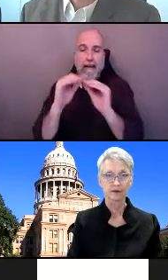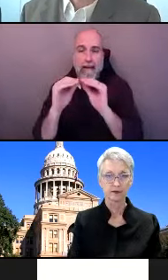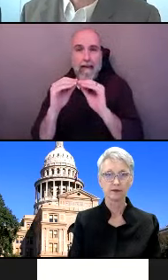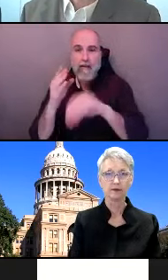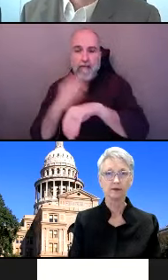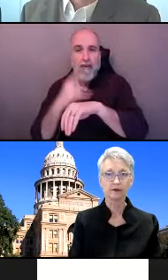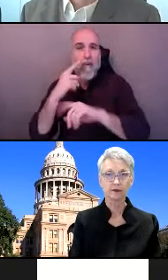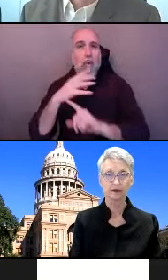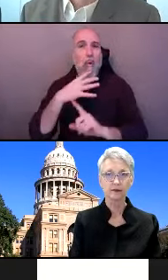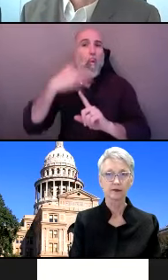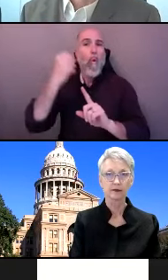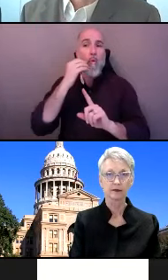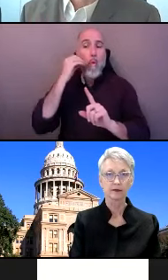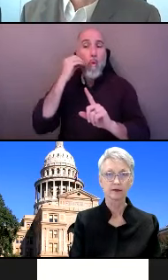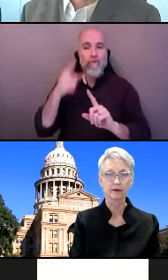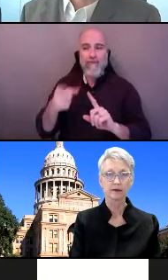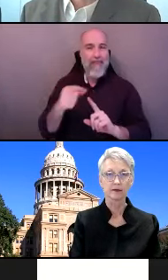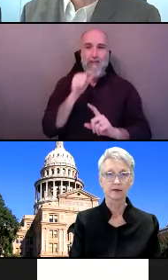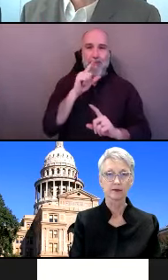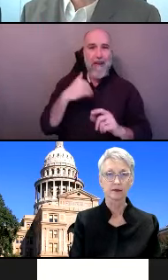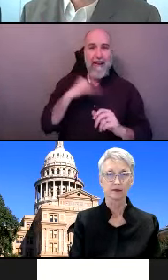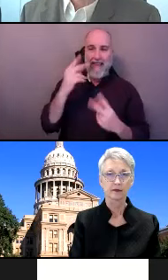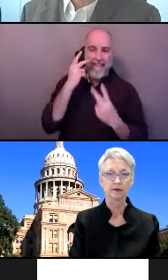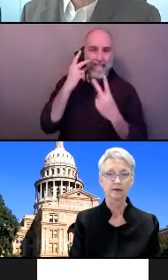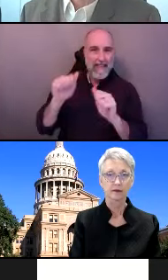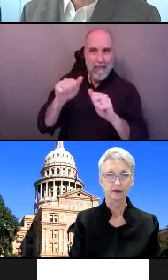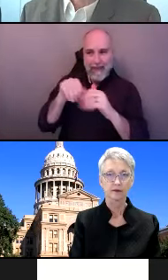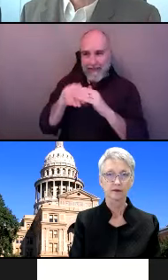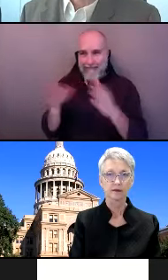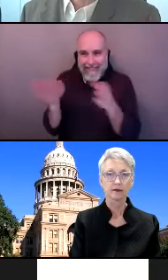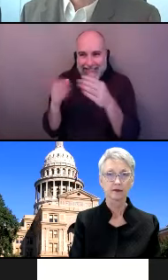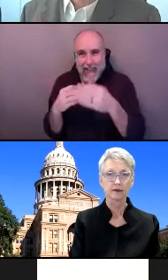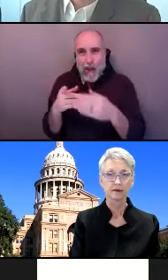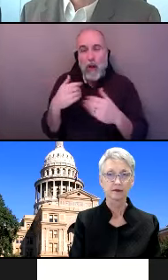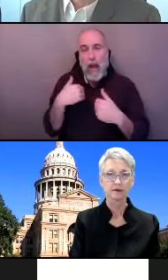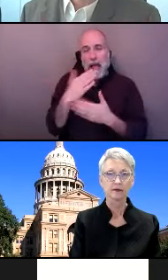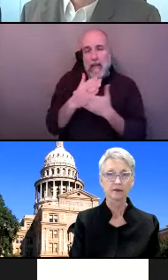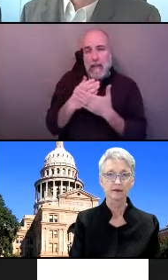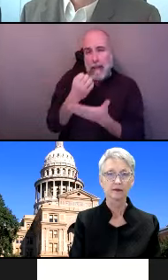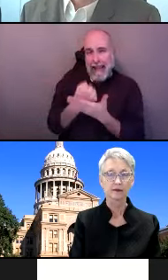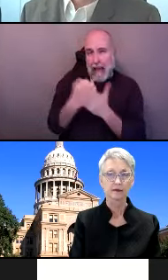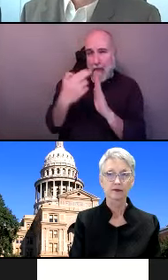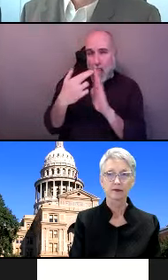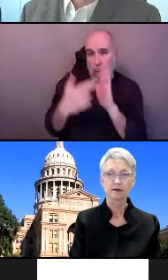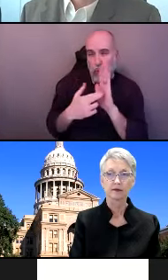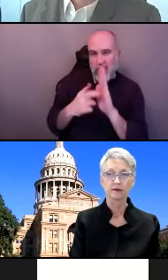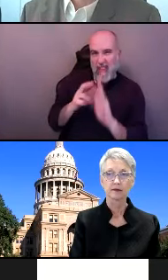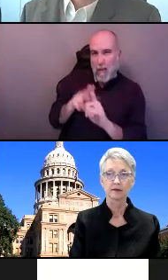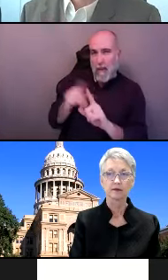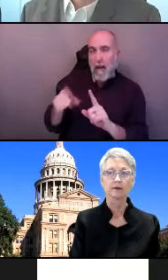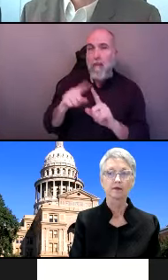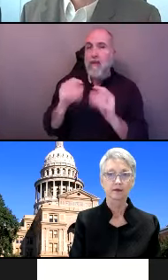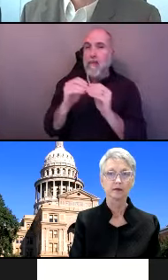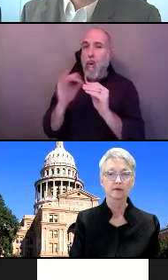older homes that were not built to a visitability standard. There are economic guidelines that apply to those, but that's more of a